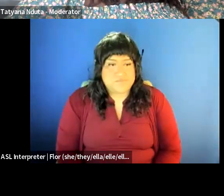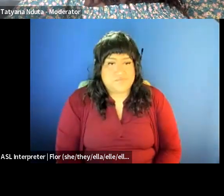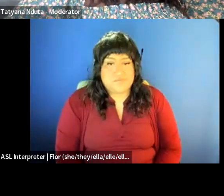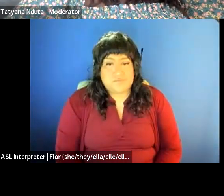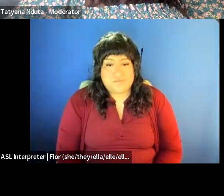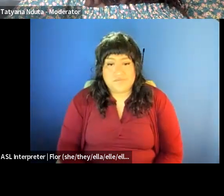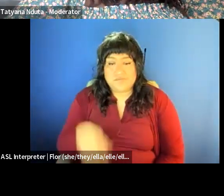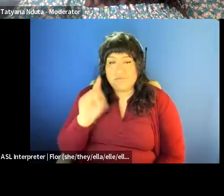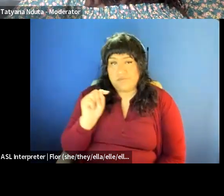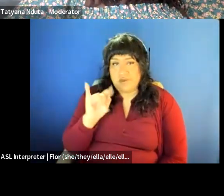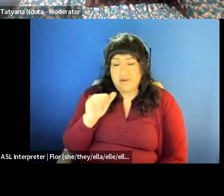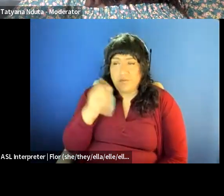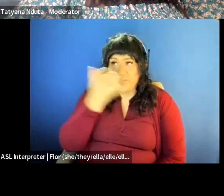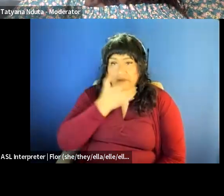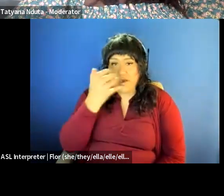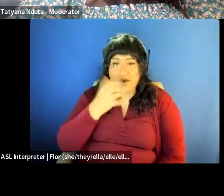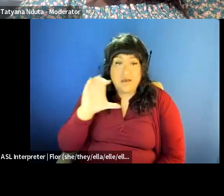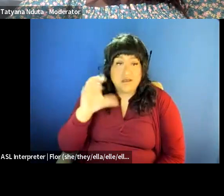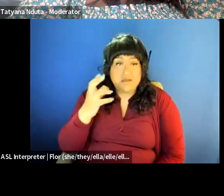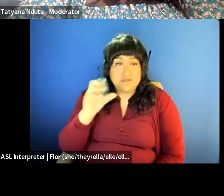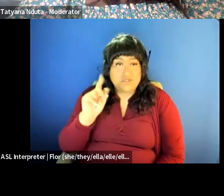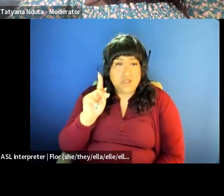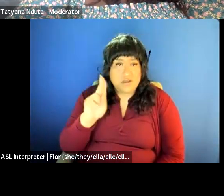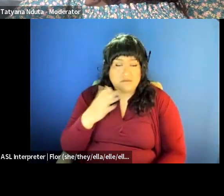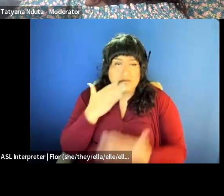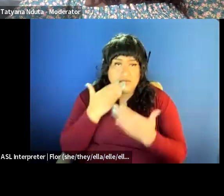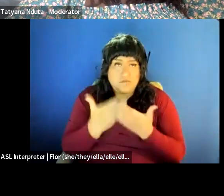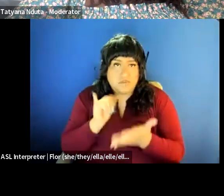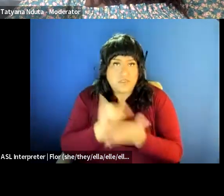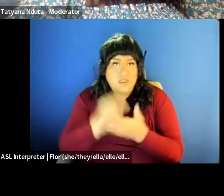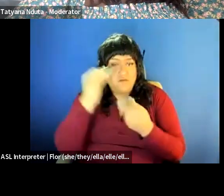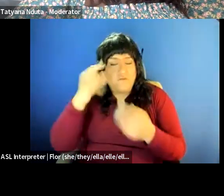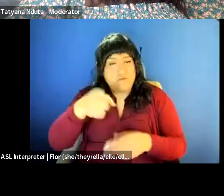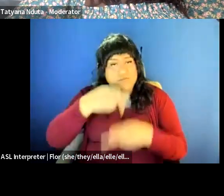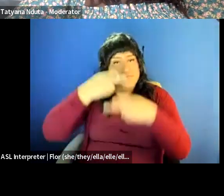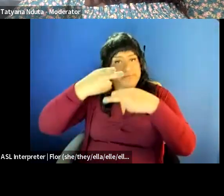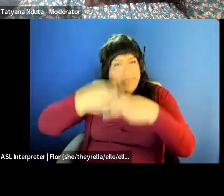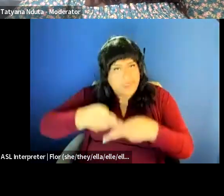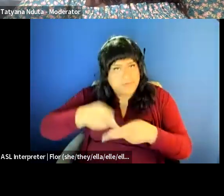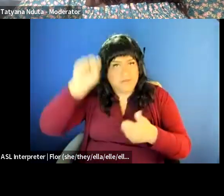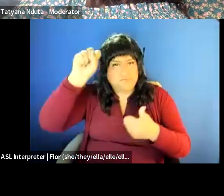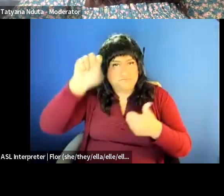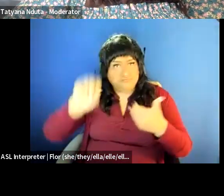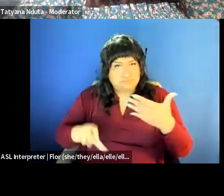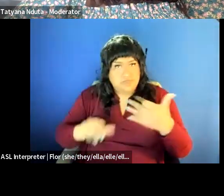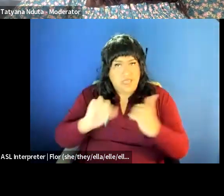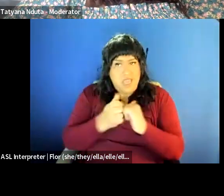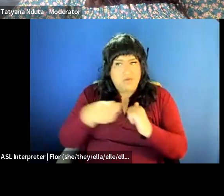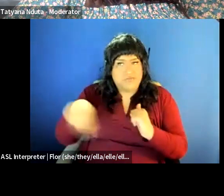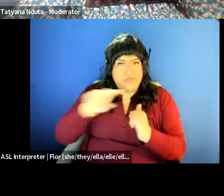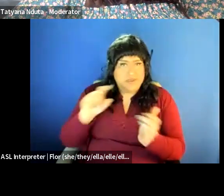Wow, wow, wow. Chaku, thank you so much for that, for naming how they